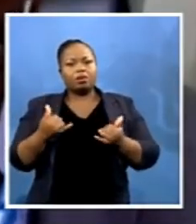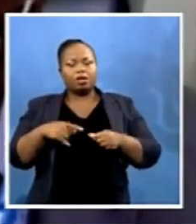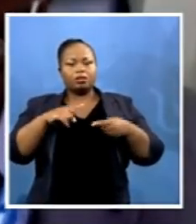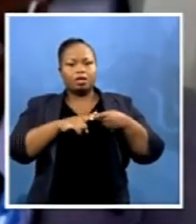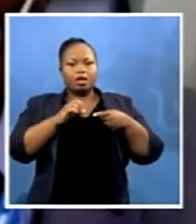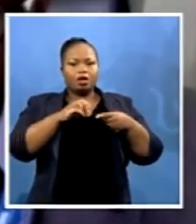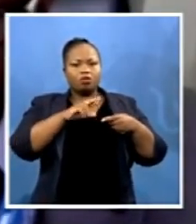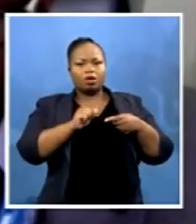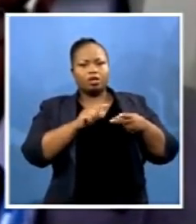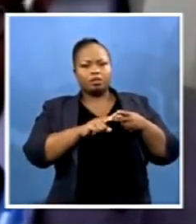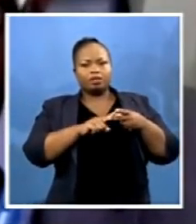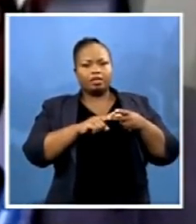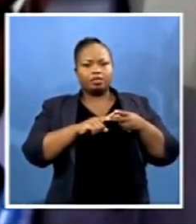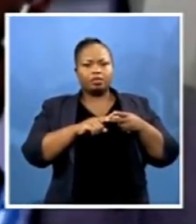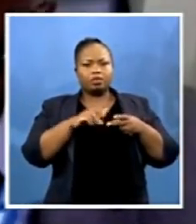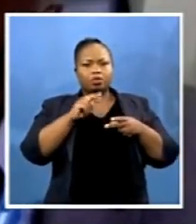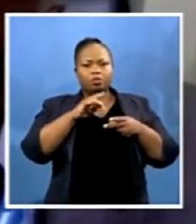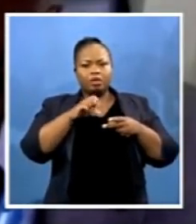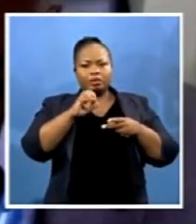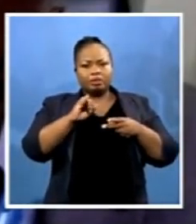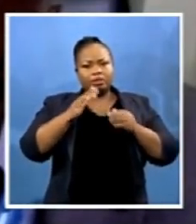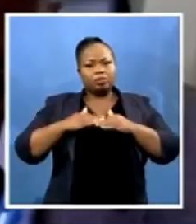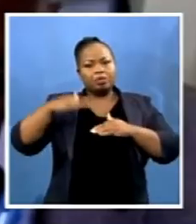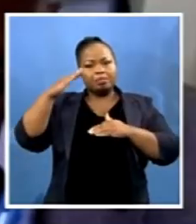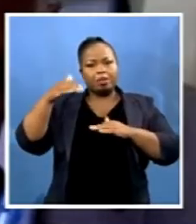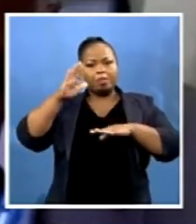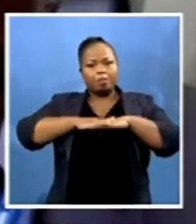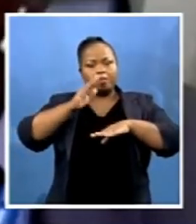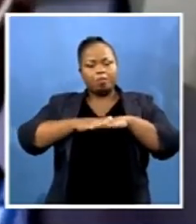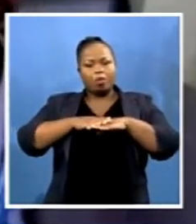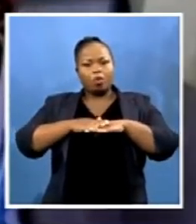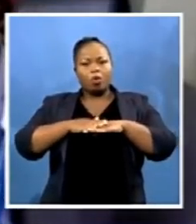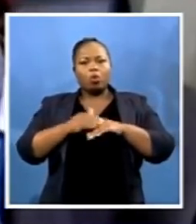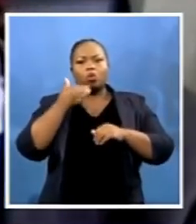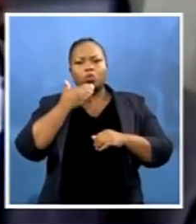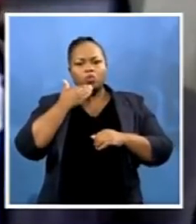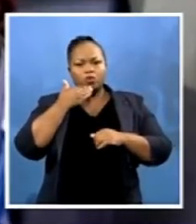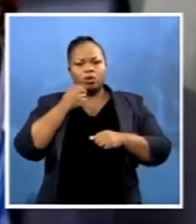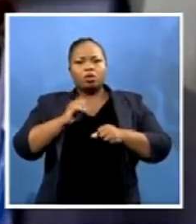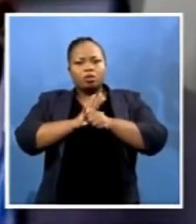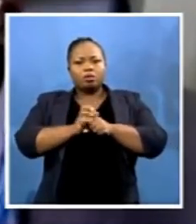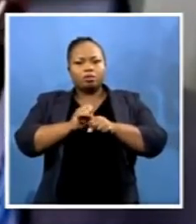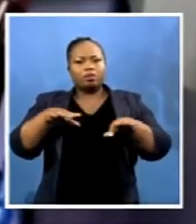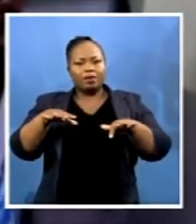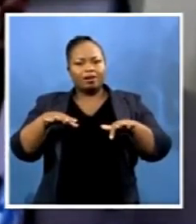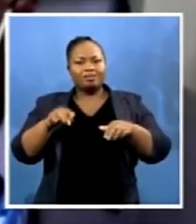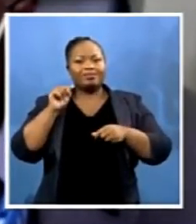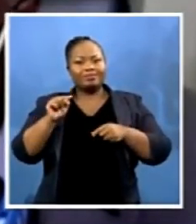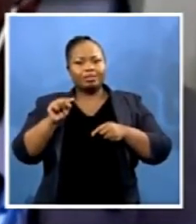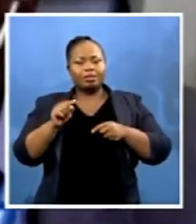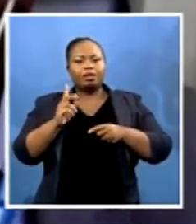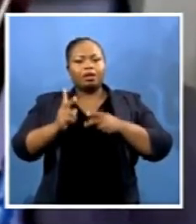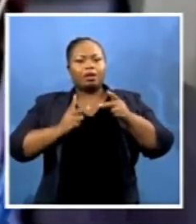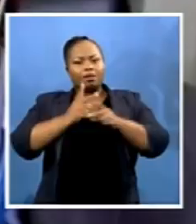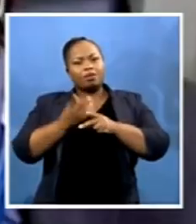hot centers or the epicenters for the epidemic in the country. And then we have other regions falling in between these